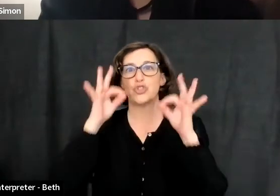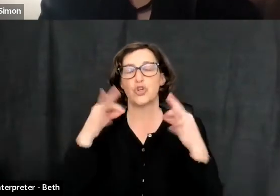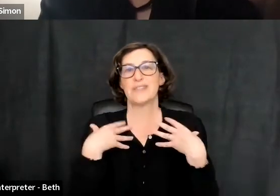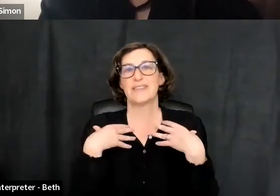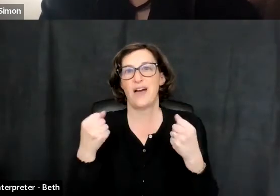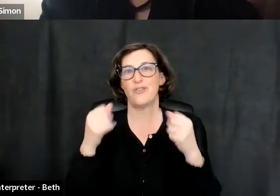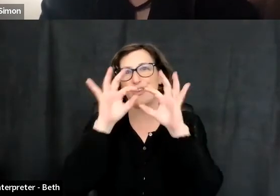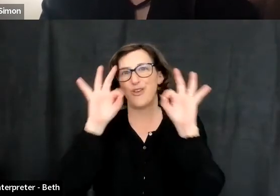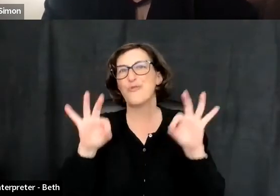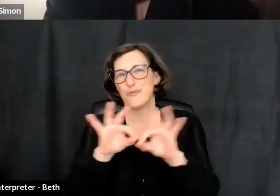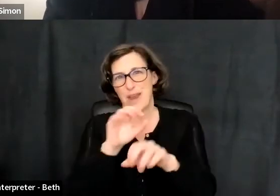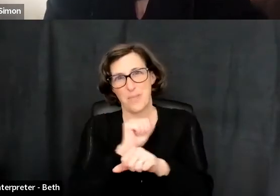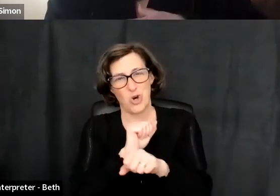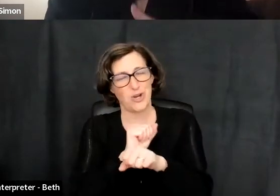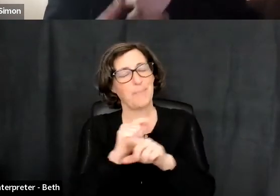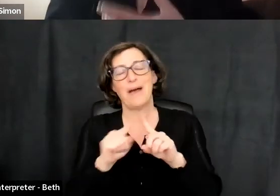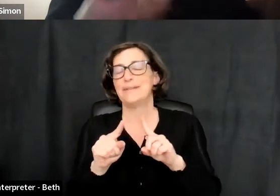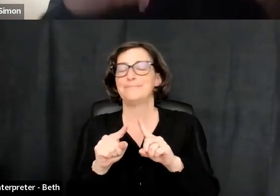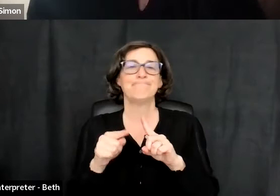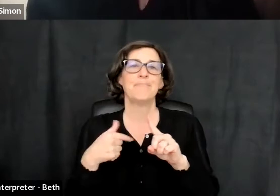framework. But, you know,